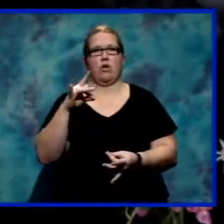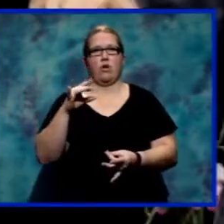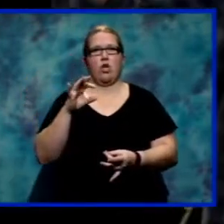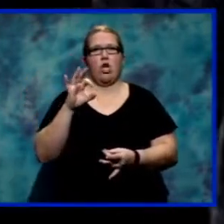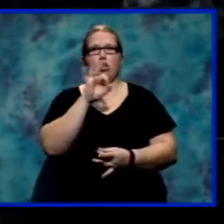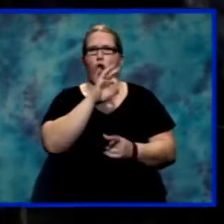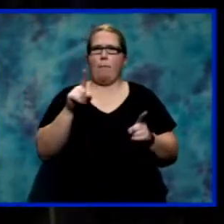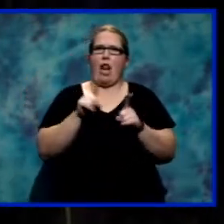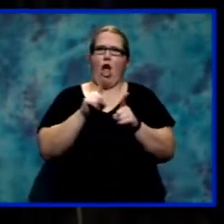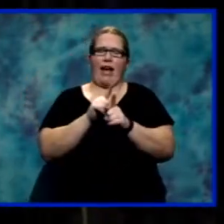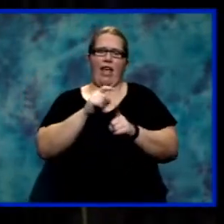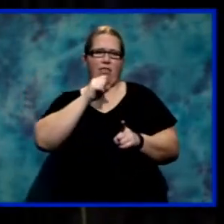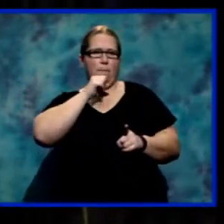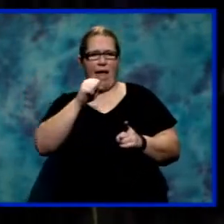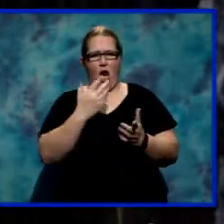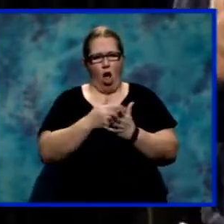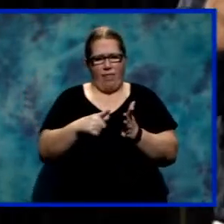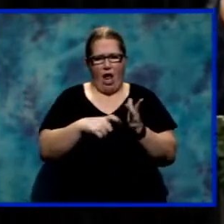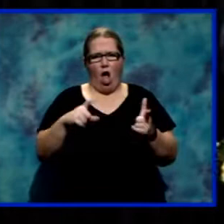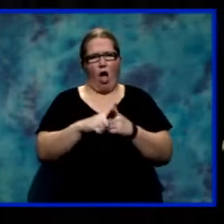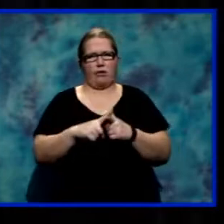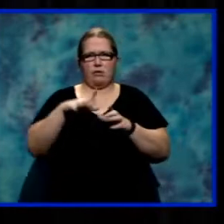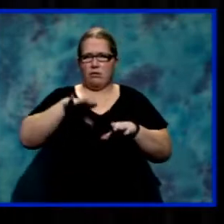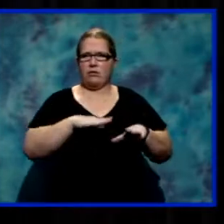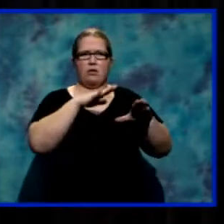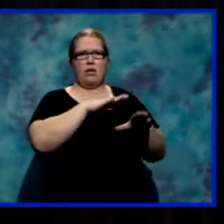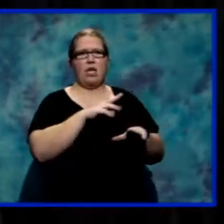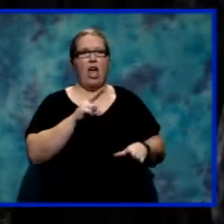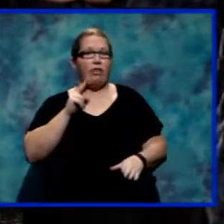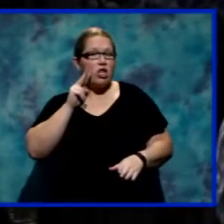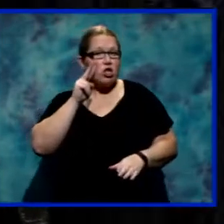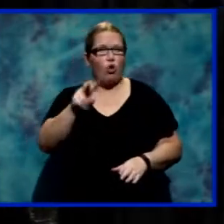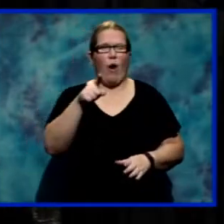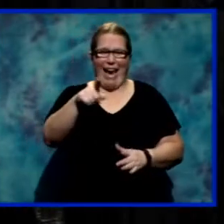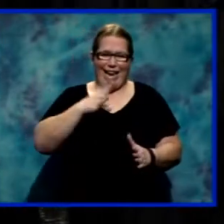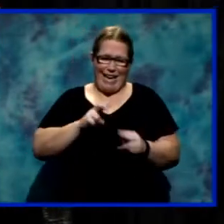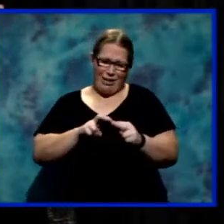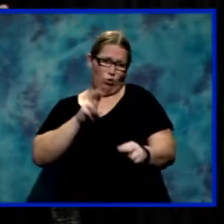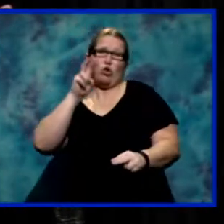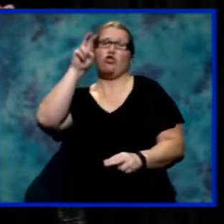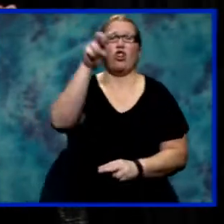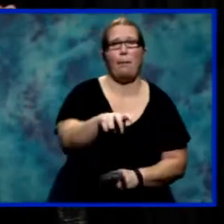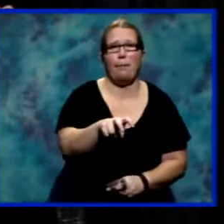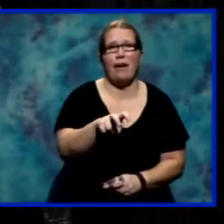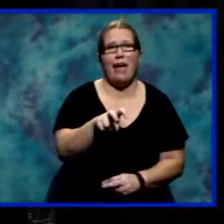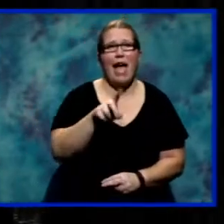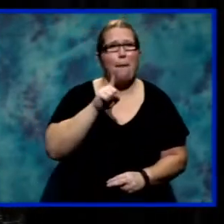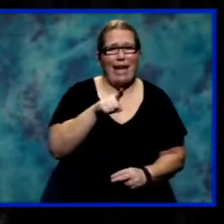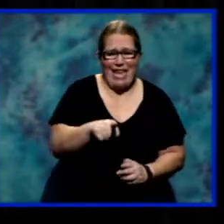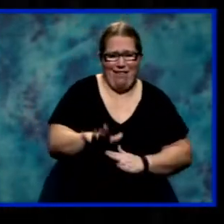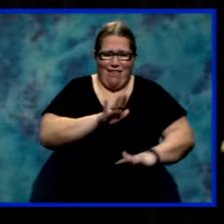like the man on the ice floe who saw that he needed to jump and never